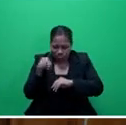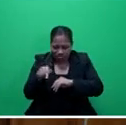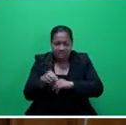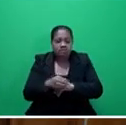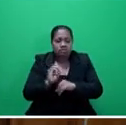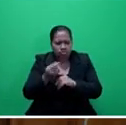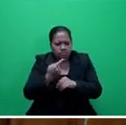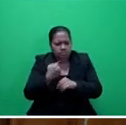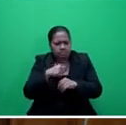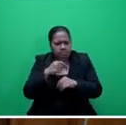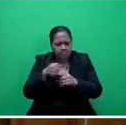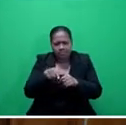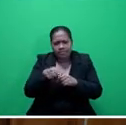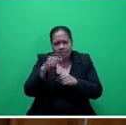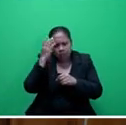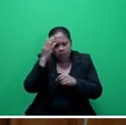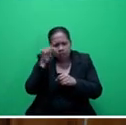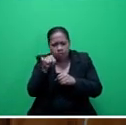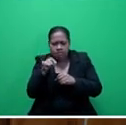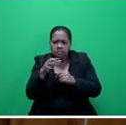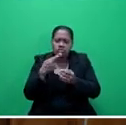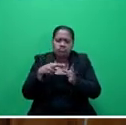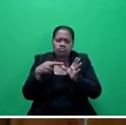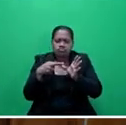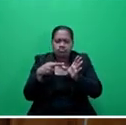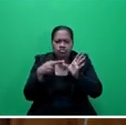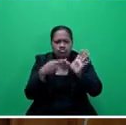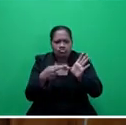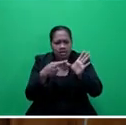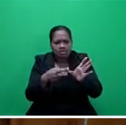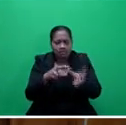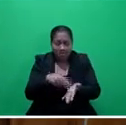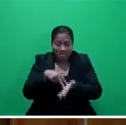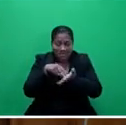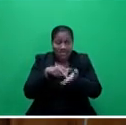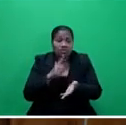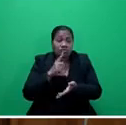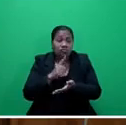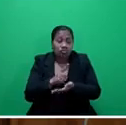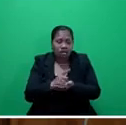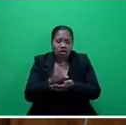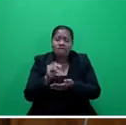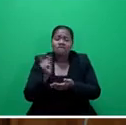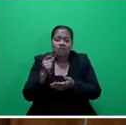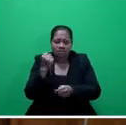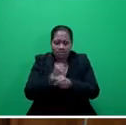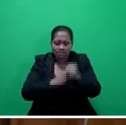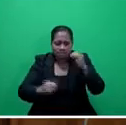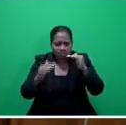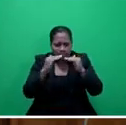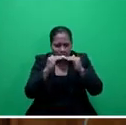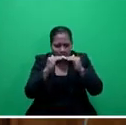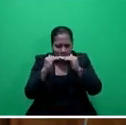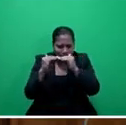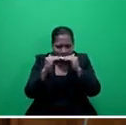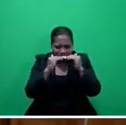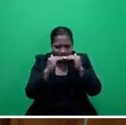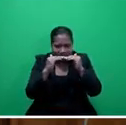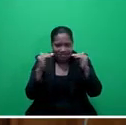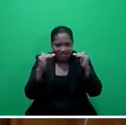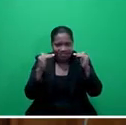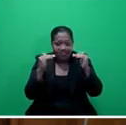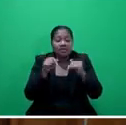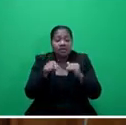of the requirements of the standing orders of the Parliament with respect to the principles of gender equality. Therefore, as part of the deliberation, it